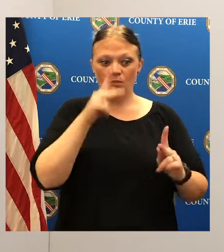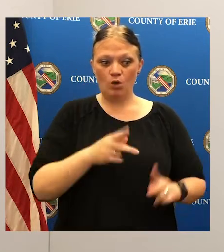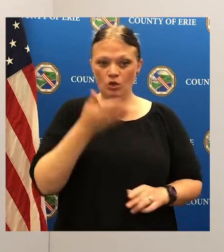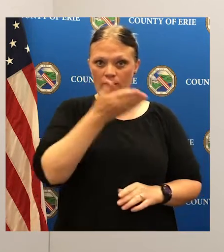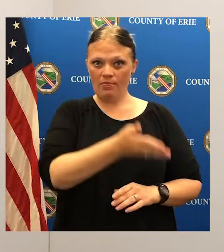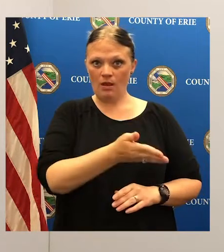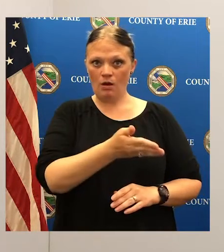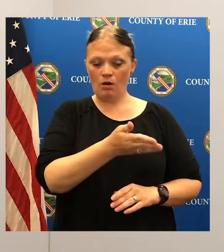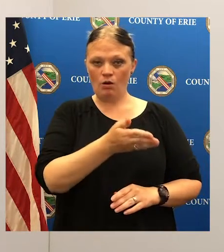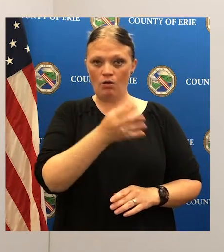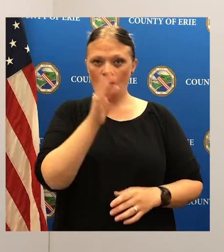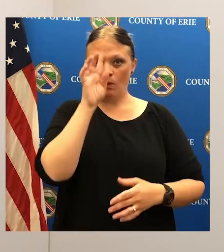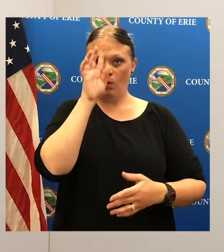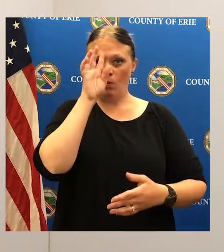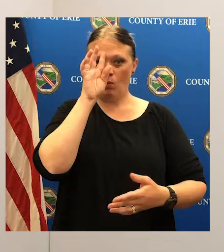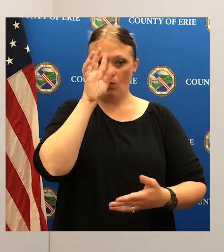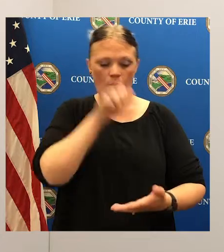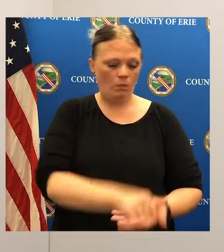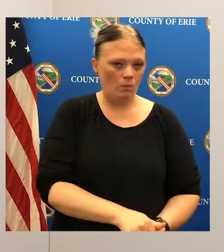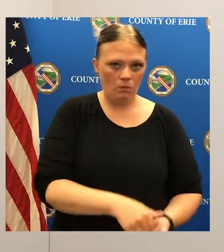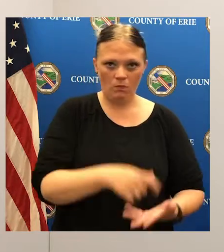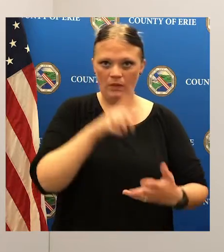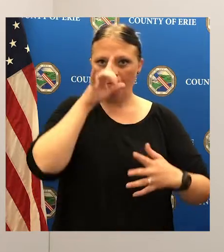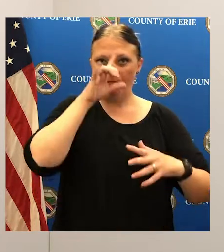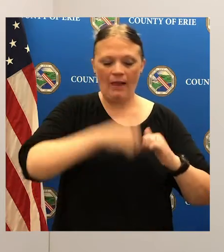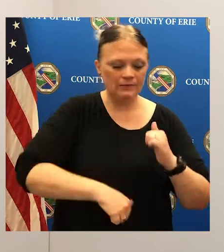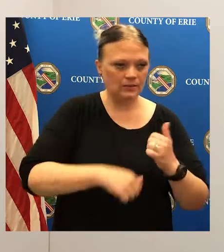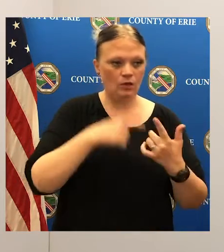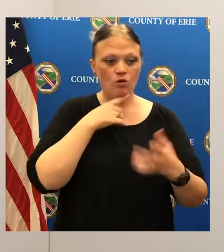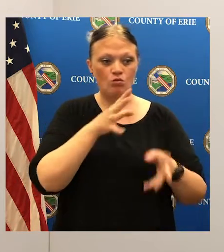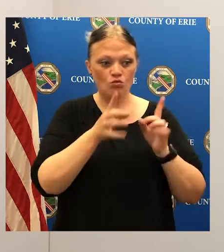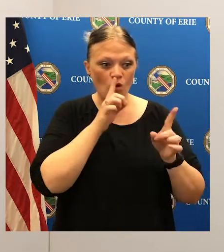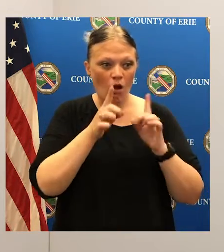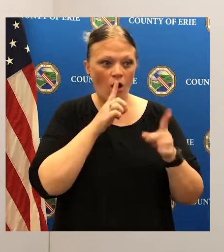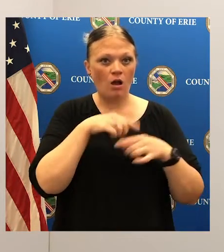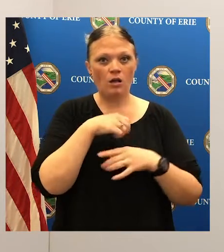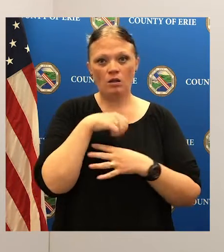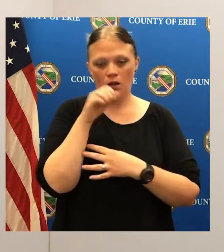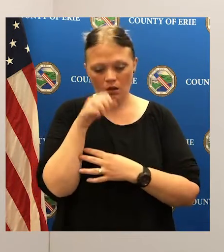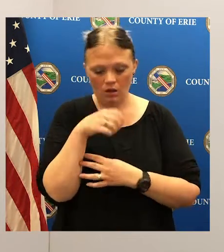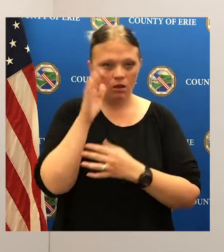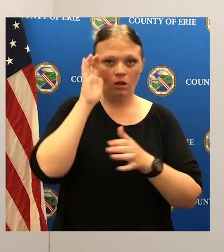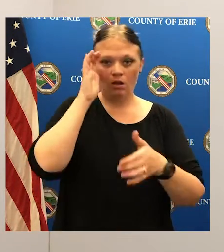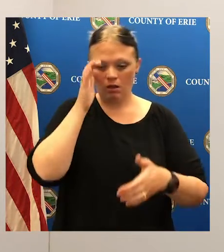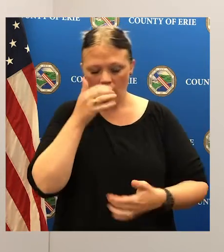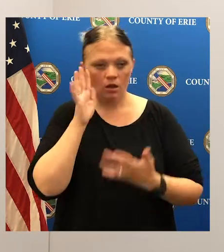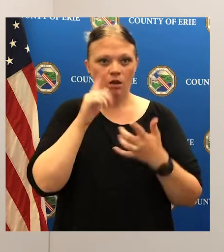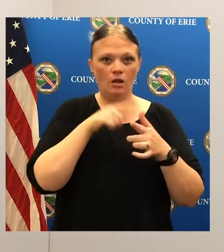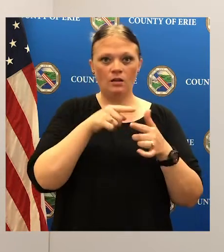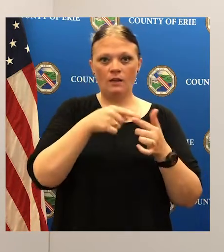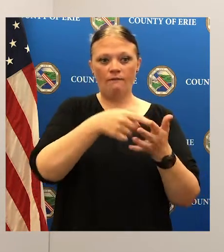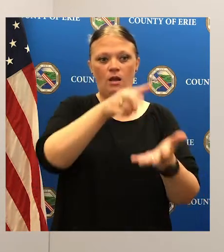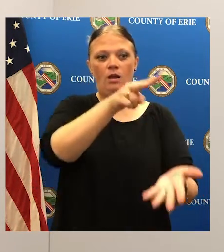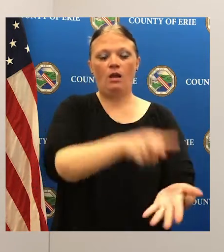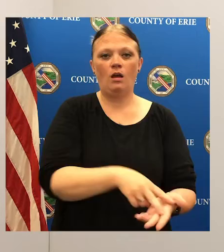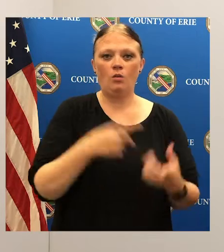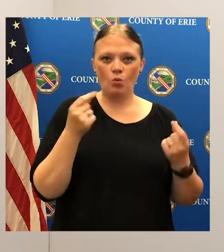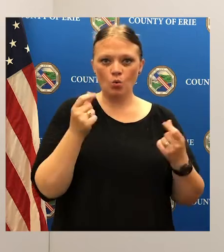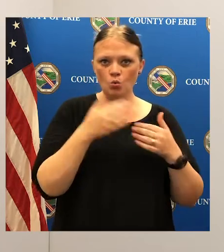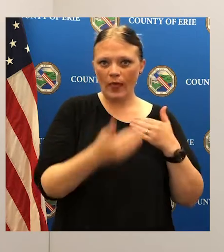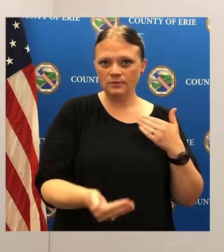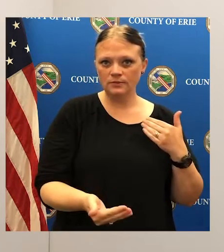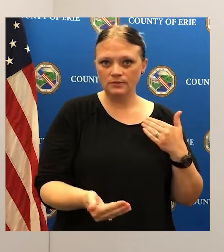that person in front of you goes down, you're talking to them, they're doing that nod thing, and they just slither right to the ground. What are you going